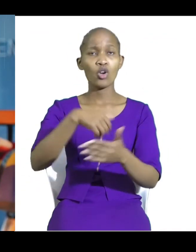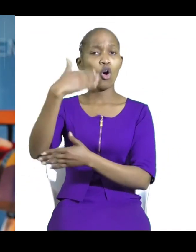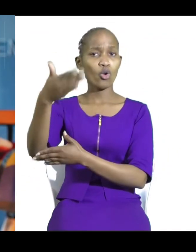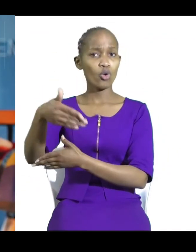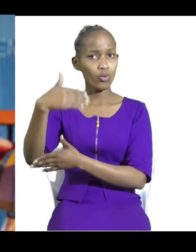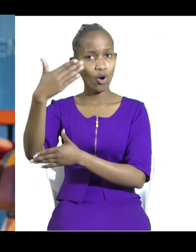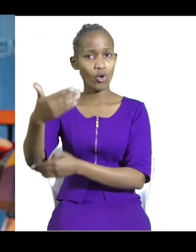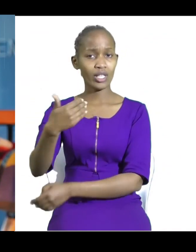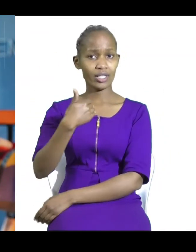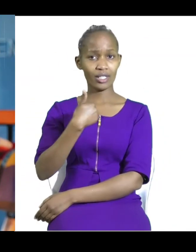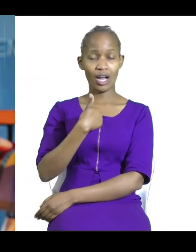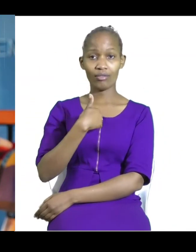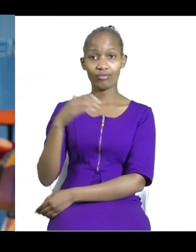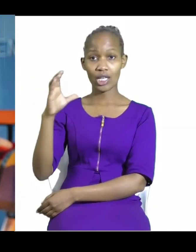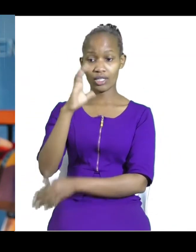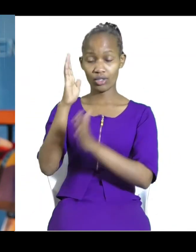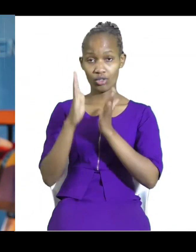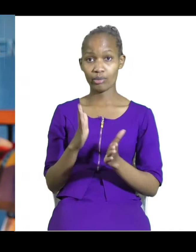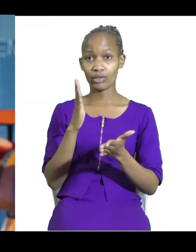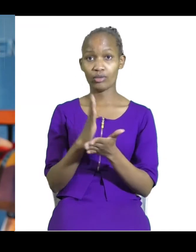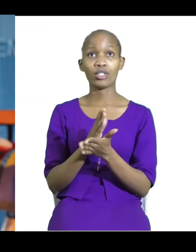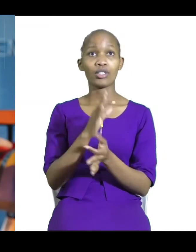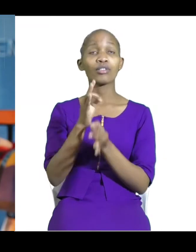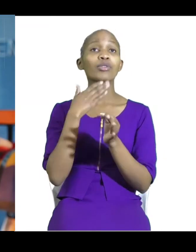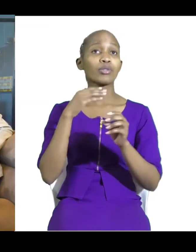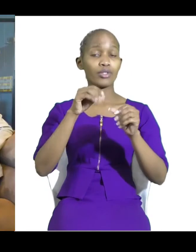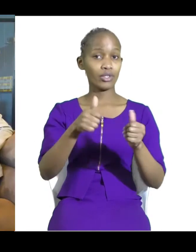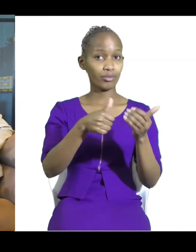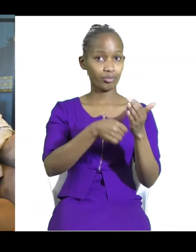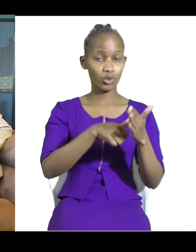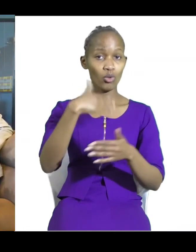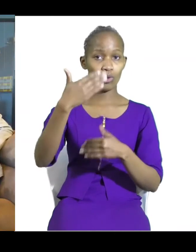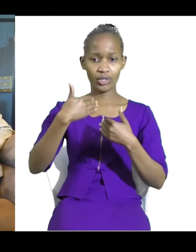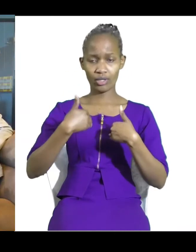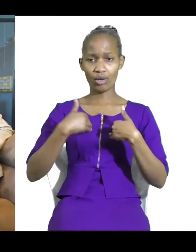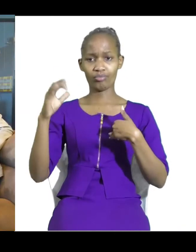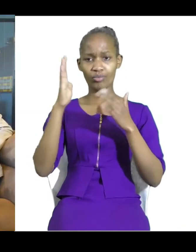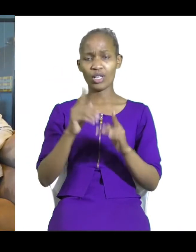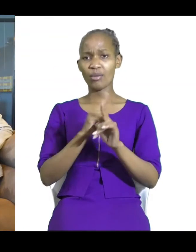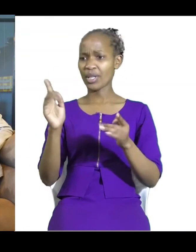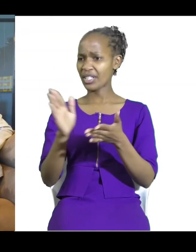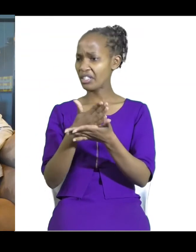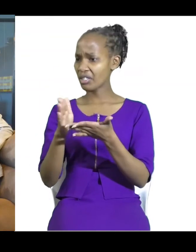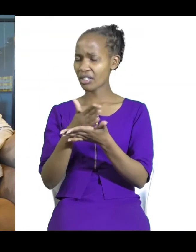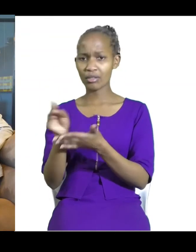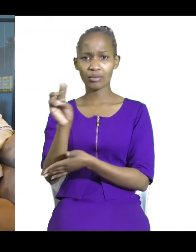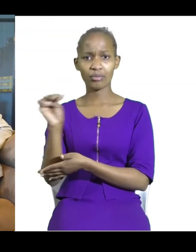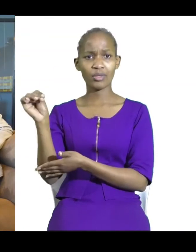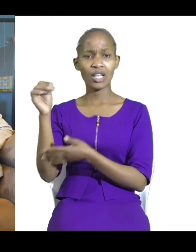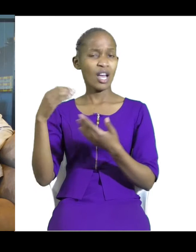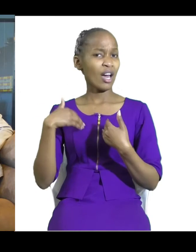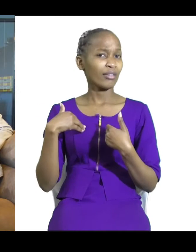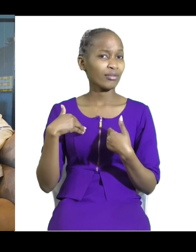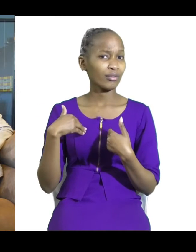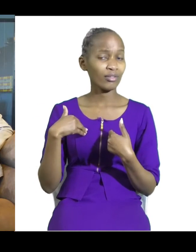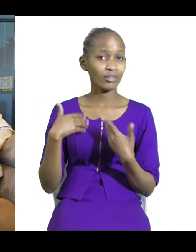you'll always have customers. If you're solving a problem, you'll always have a customer. But some of them are running up with this